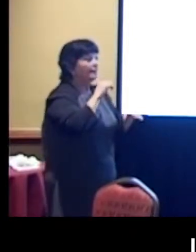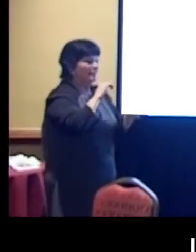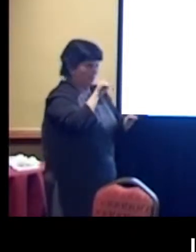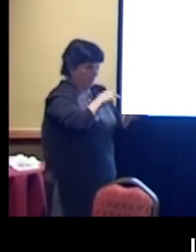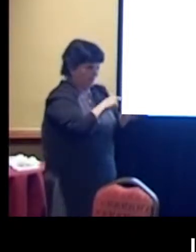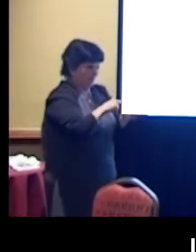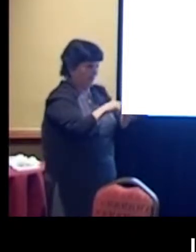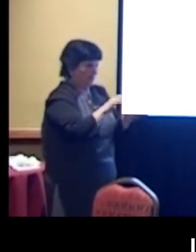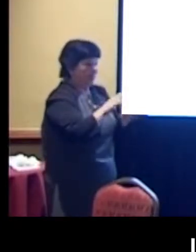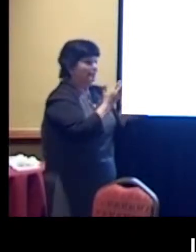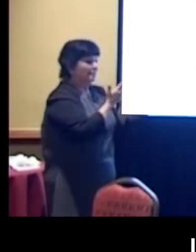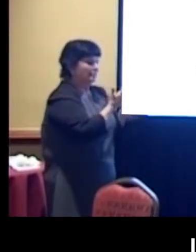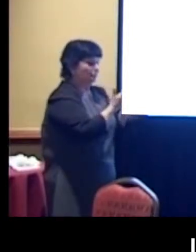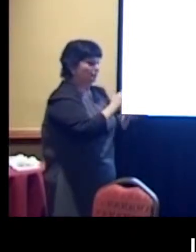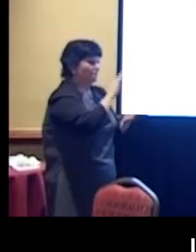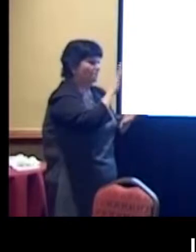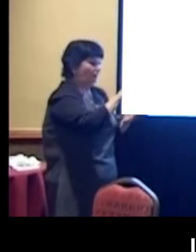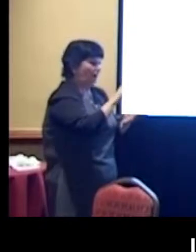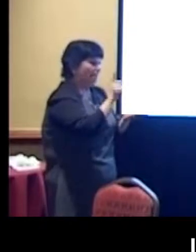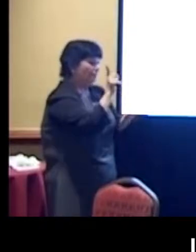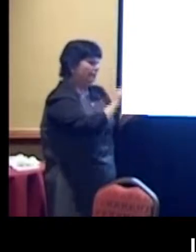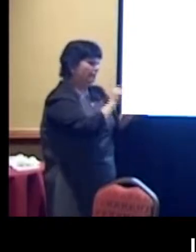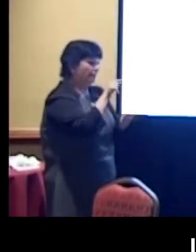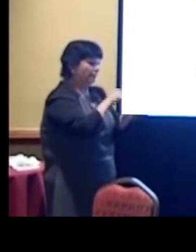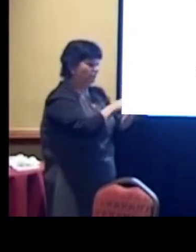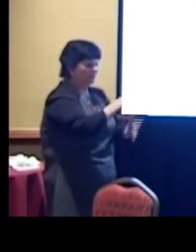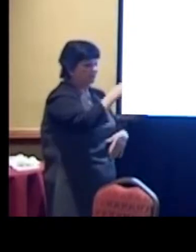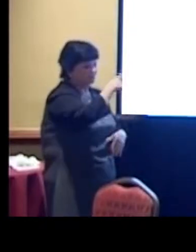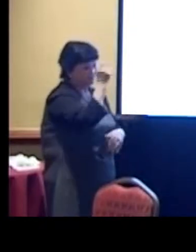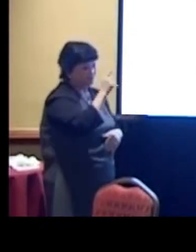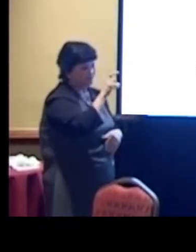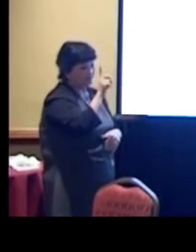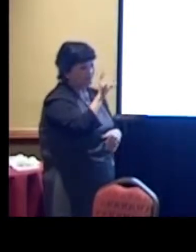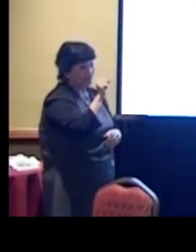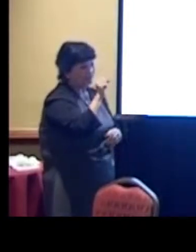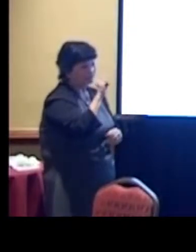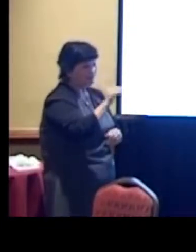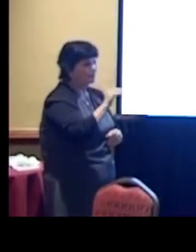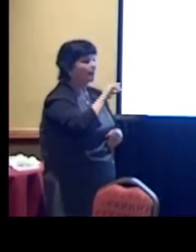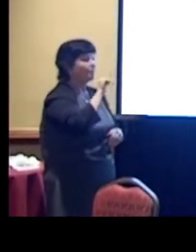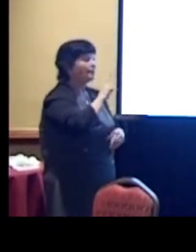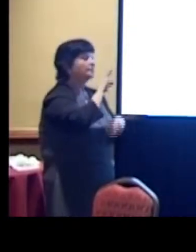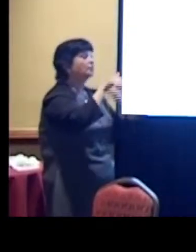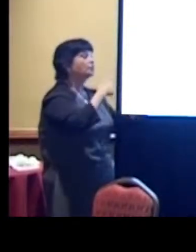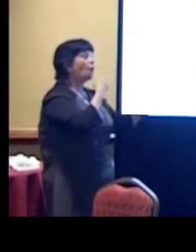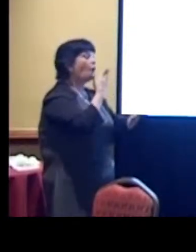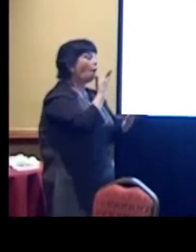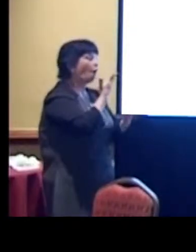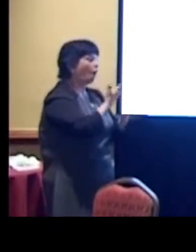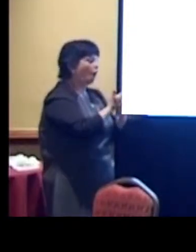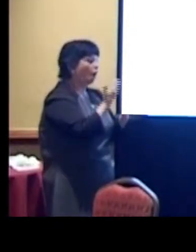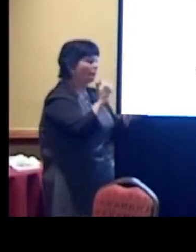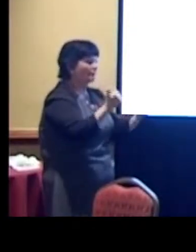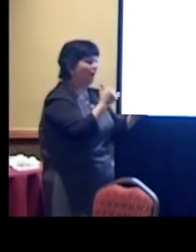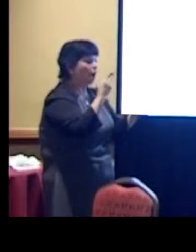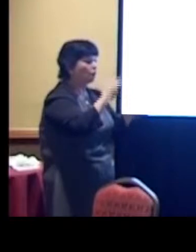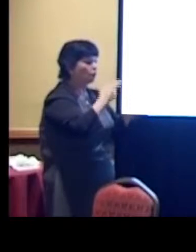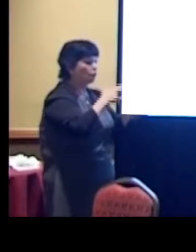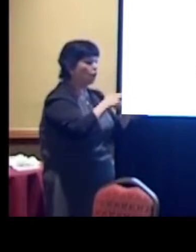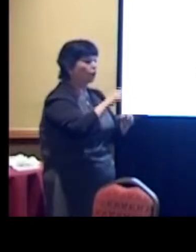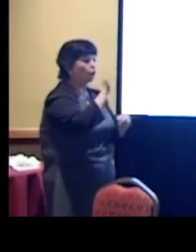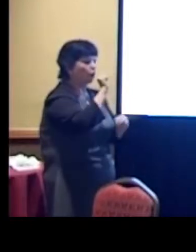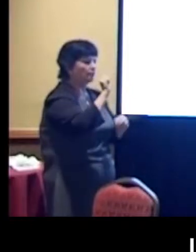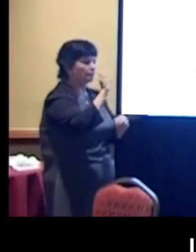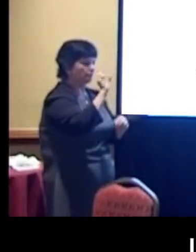In this edition 5 that came out this summer of the DSM, this is all now called autism